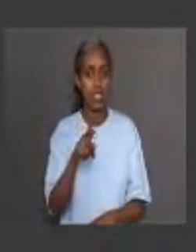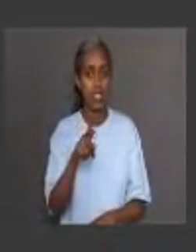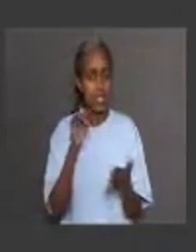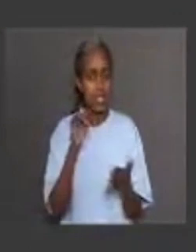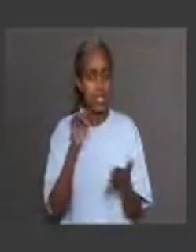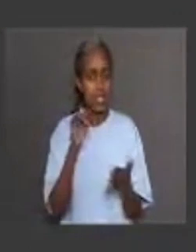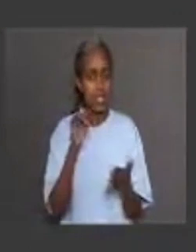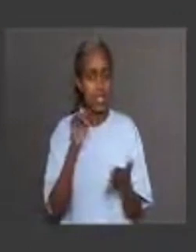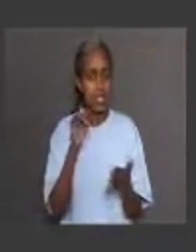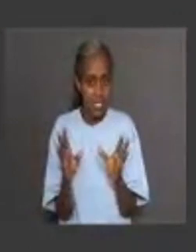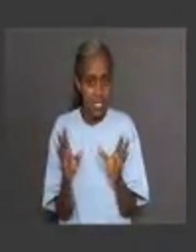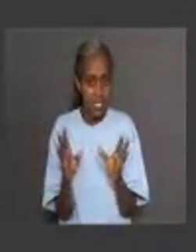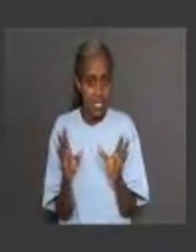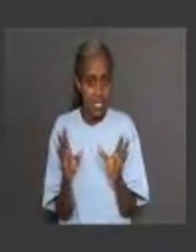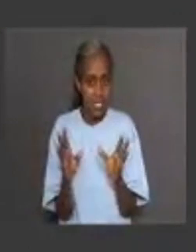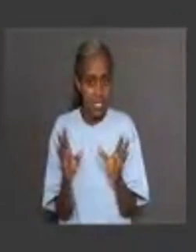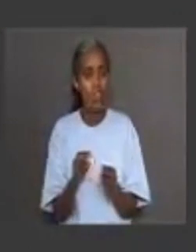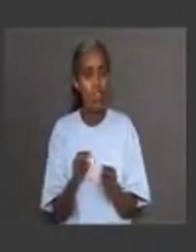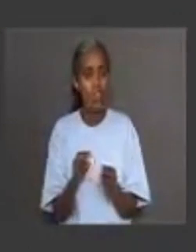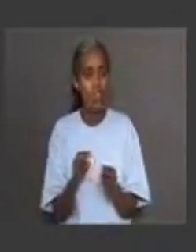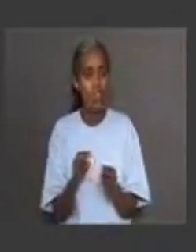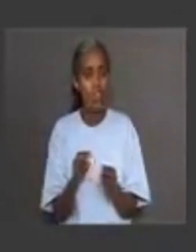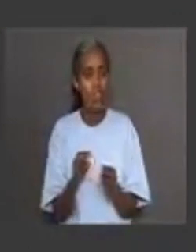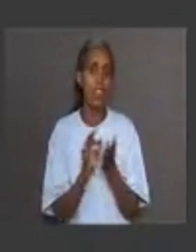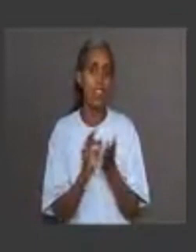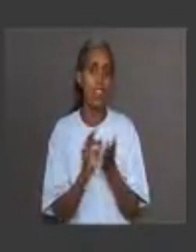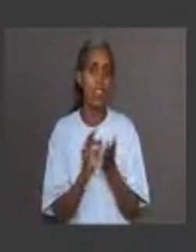set of real numbers.